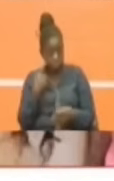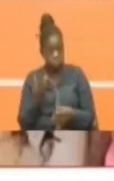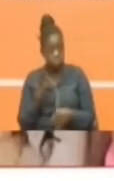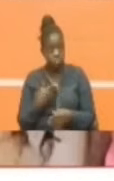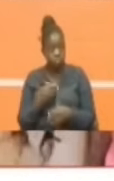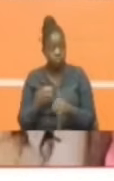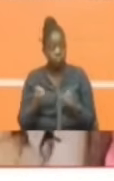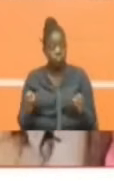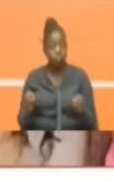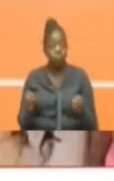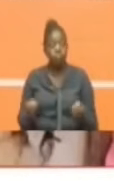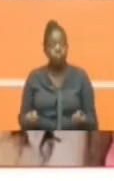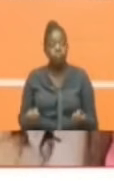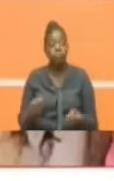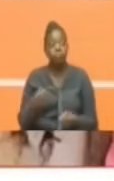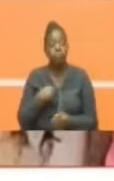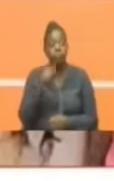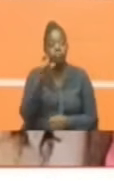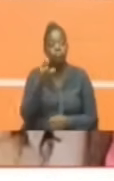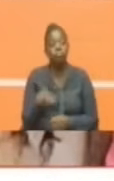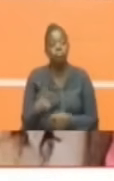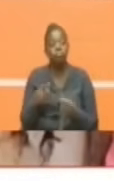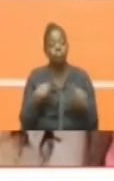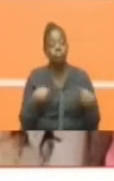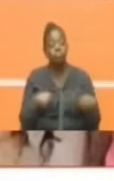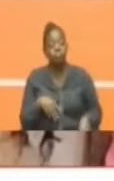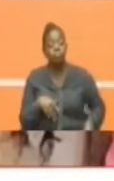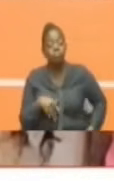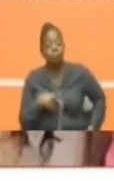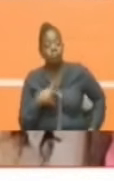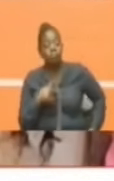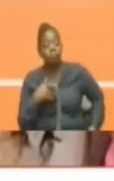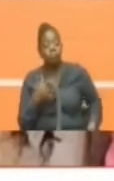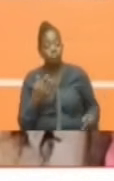teguliiko kati nze ng'omuntu ku mutima ne mpulira nga nkoze eki